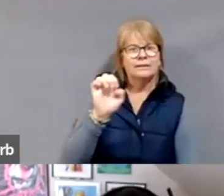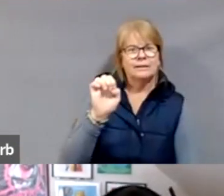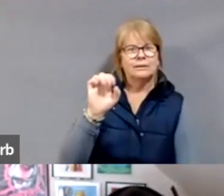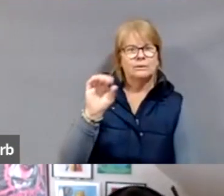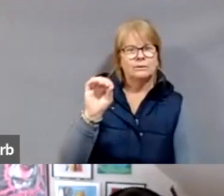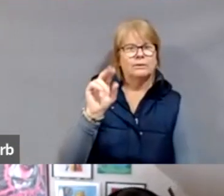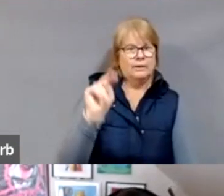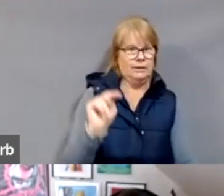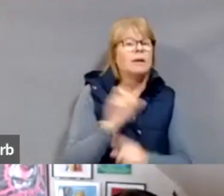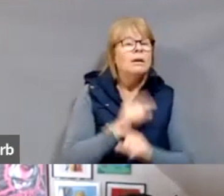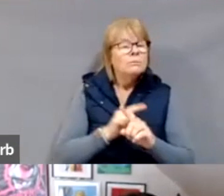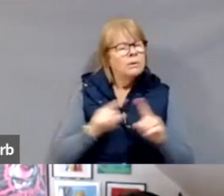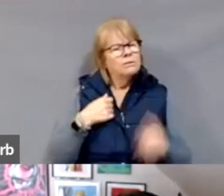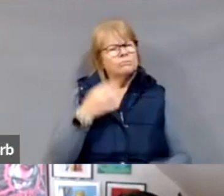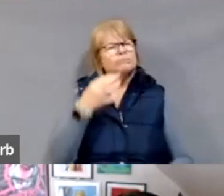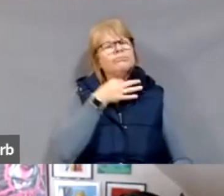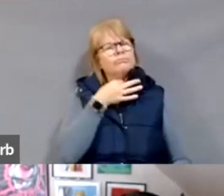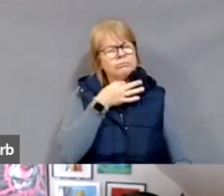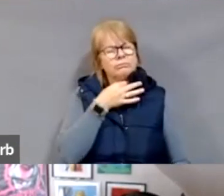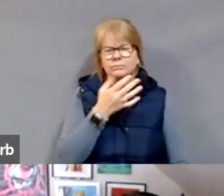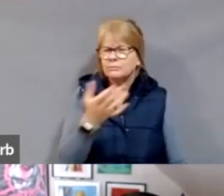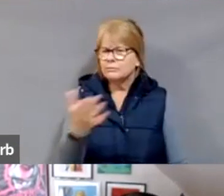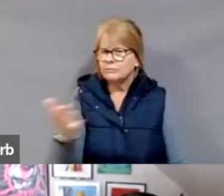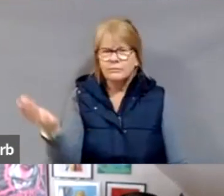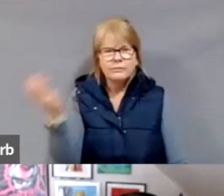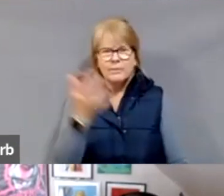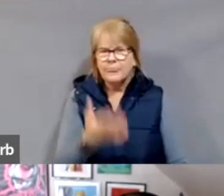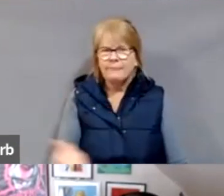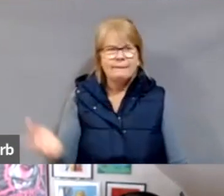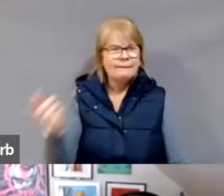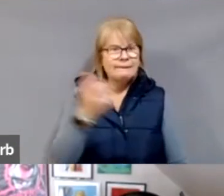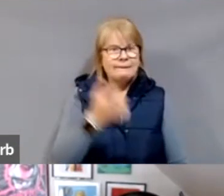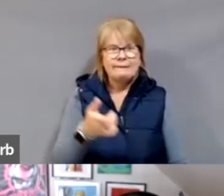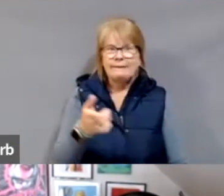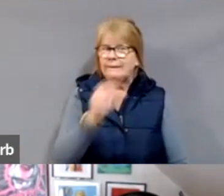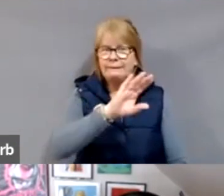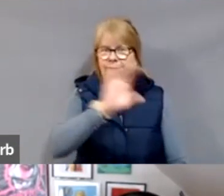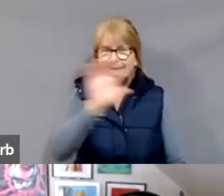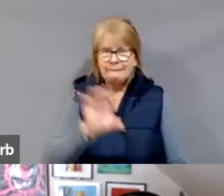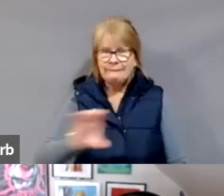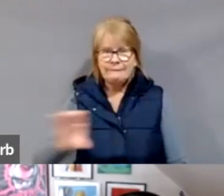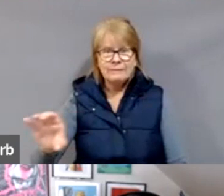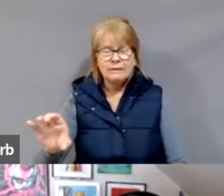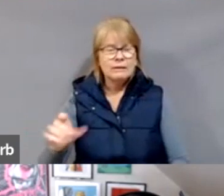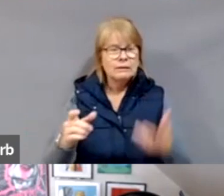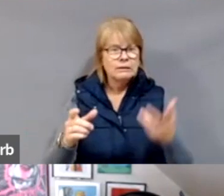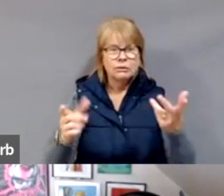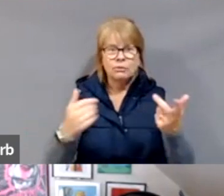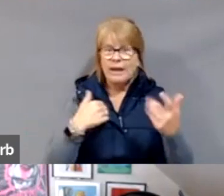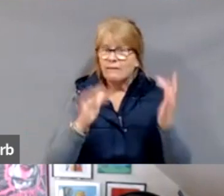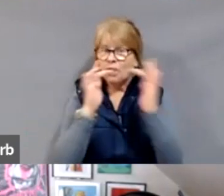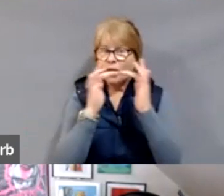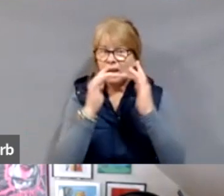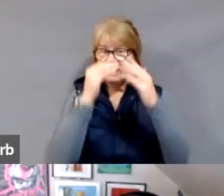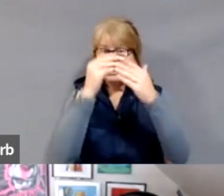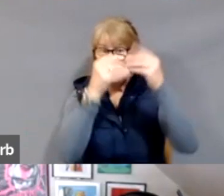But I'm just wondering, like, is there, like, do you, like, with this kind of a thing, would you, like, create like a contact